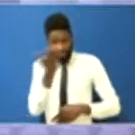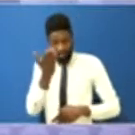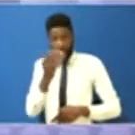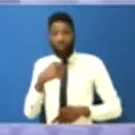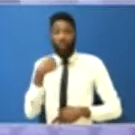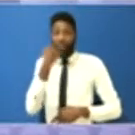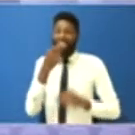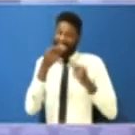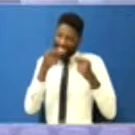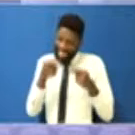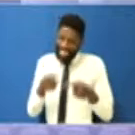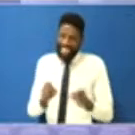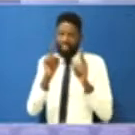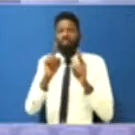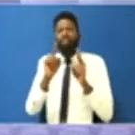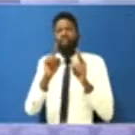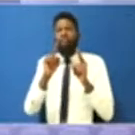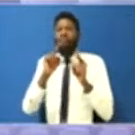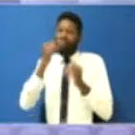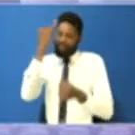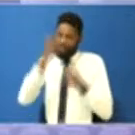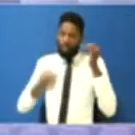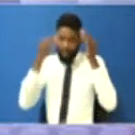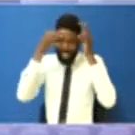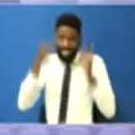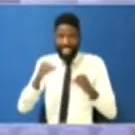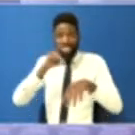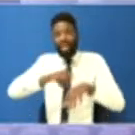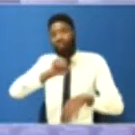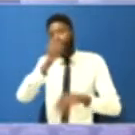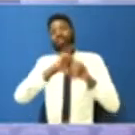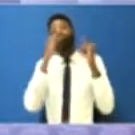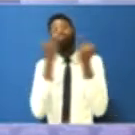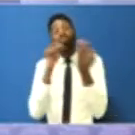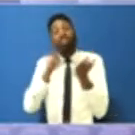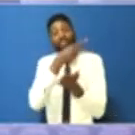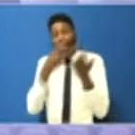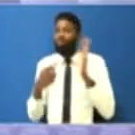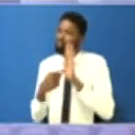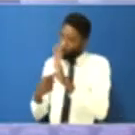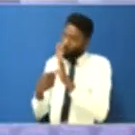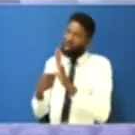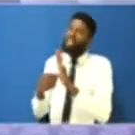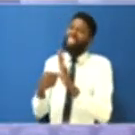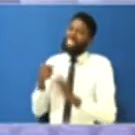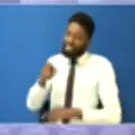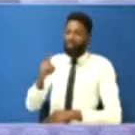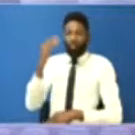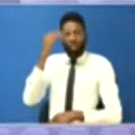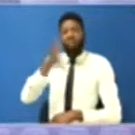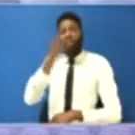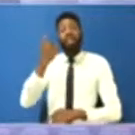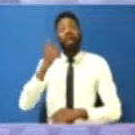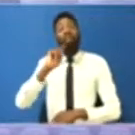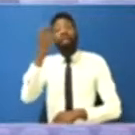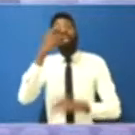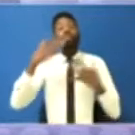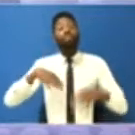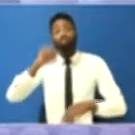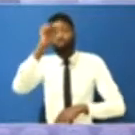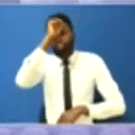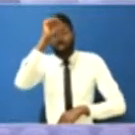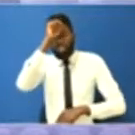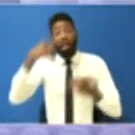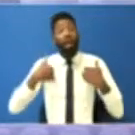defense when all other institutions fail prove to him that they know better that wajinga walisha kenya now